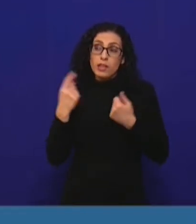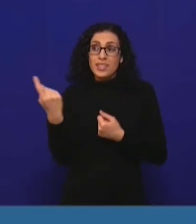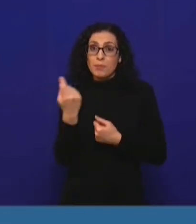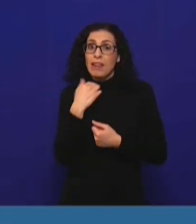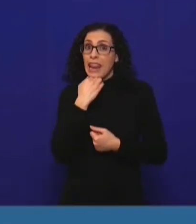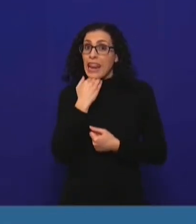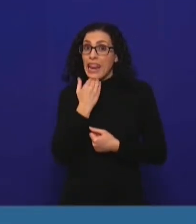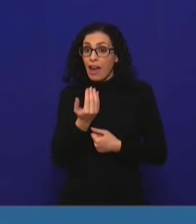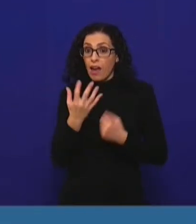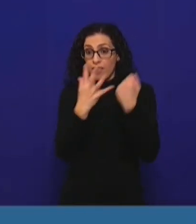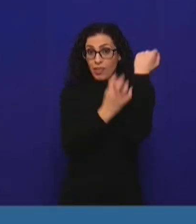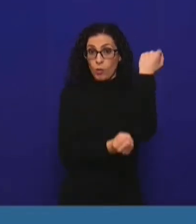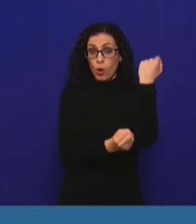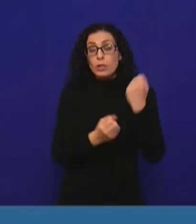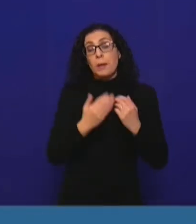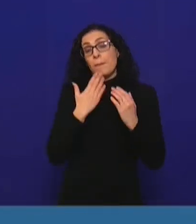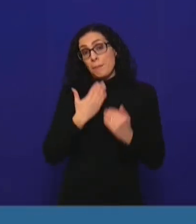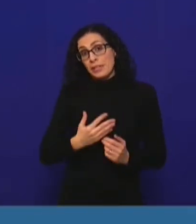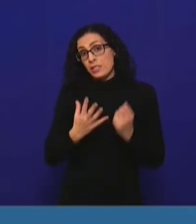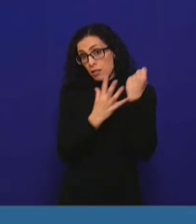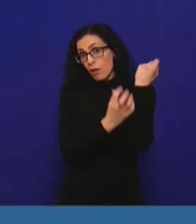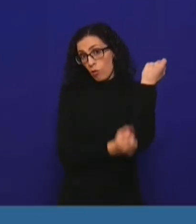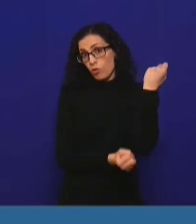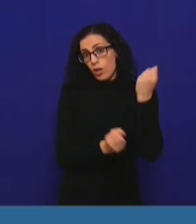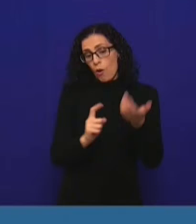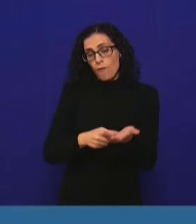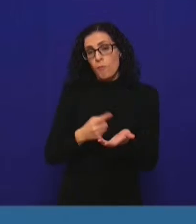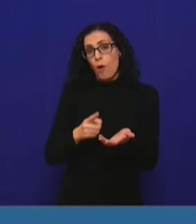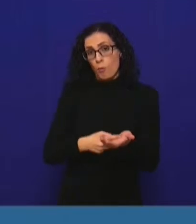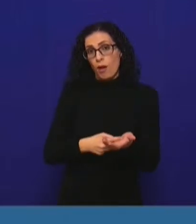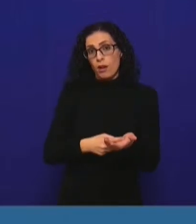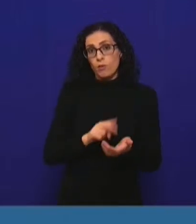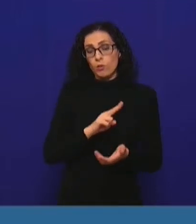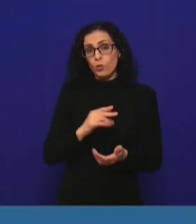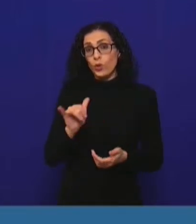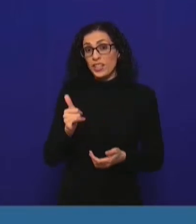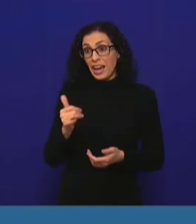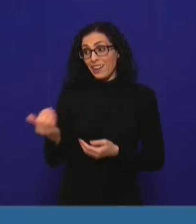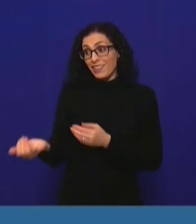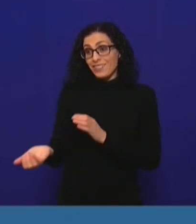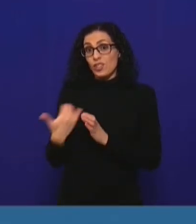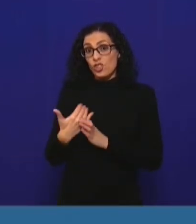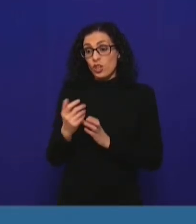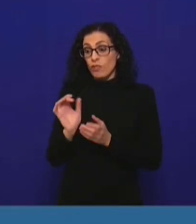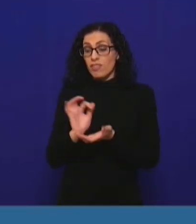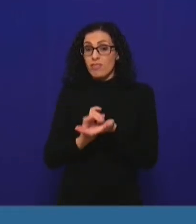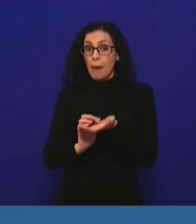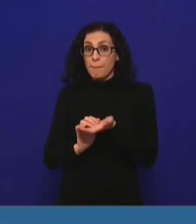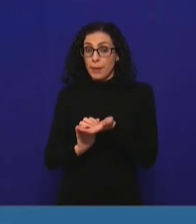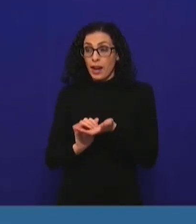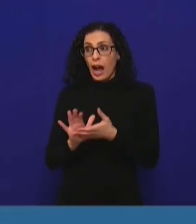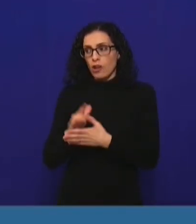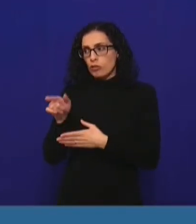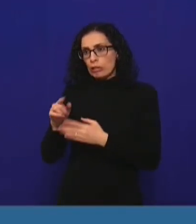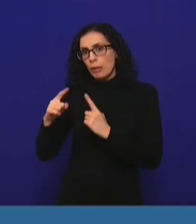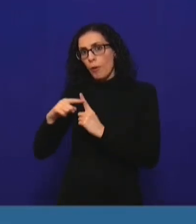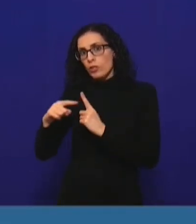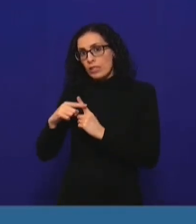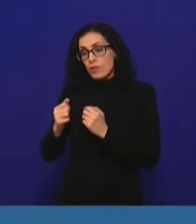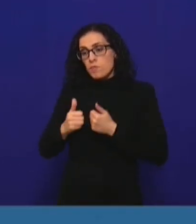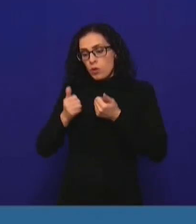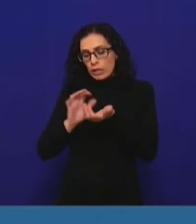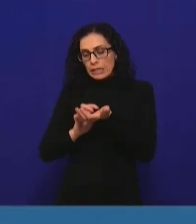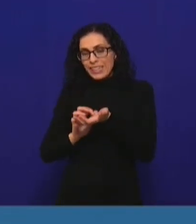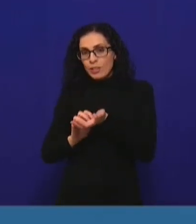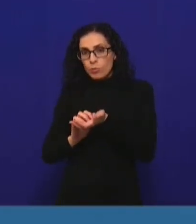biex tiddownloadja fuq il-mobile tagħkom u anka jekk intukom il-code jekk intom pożittiv, importanti ddaħlu l-code